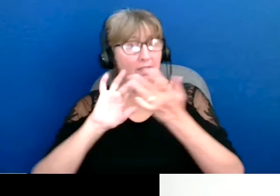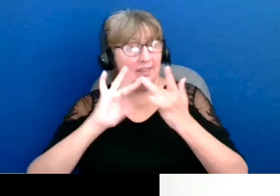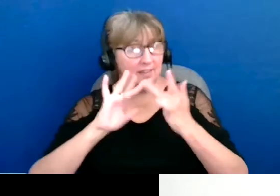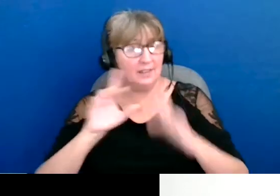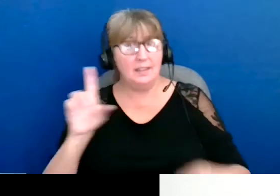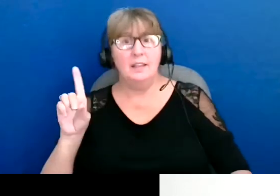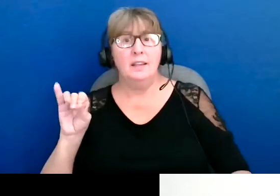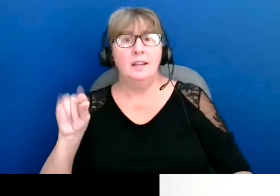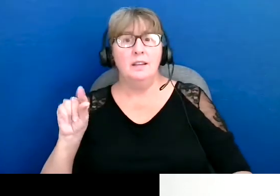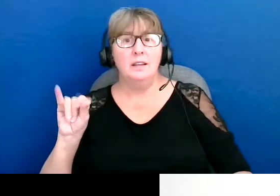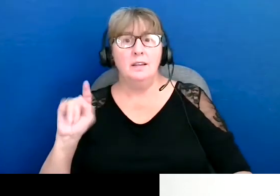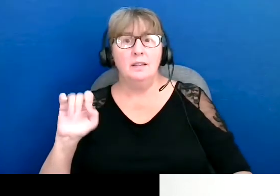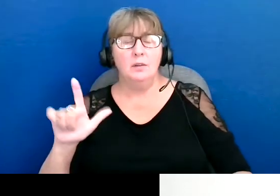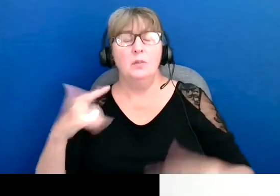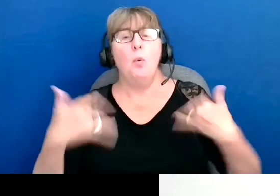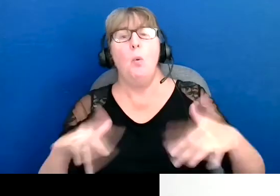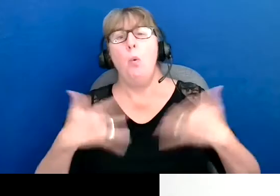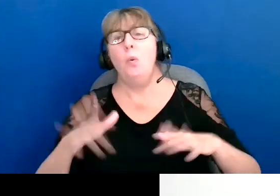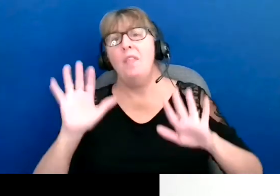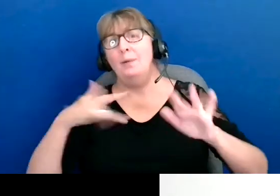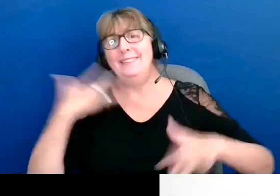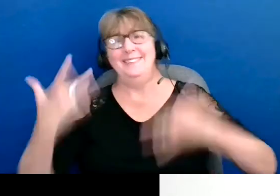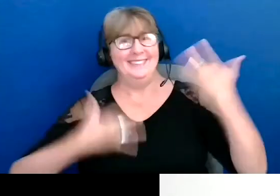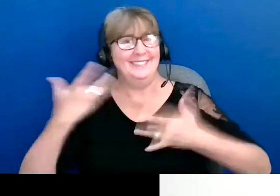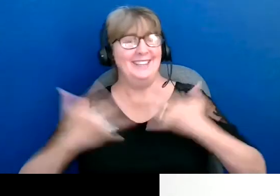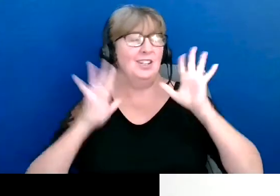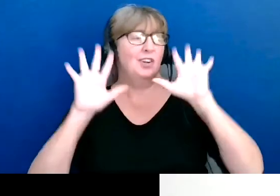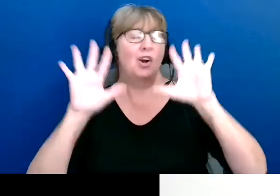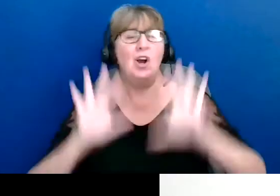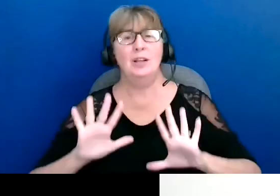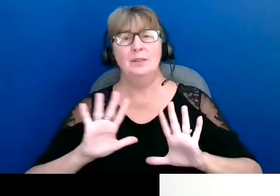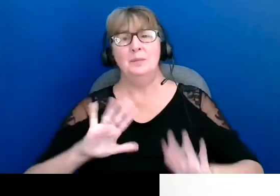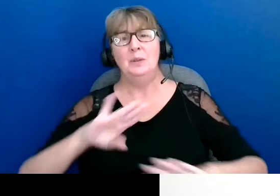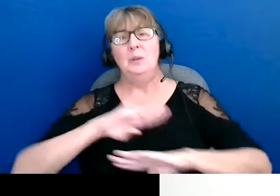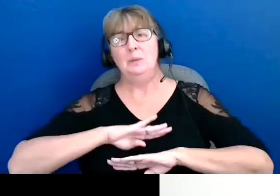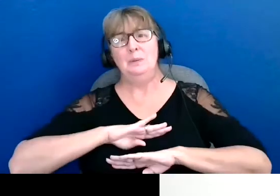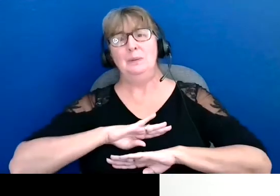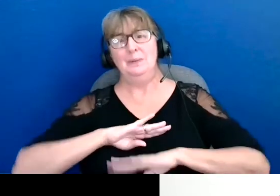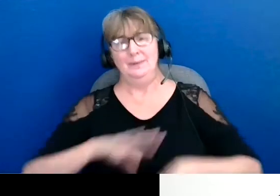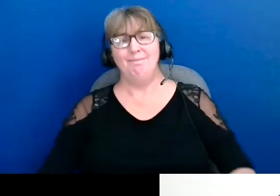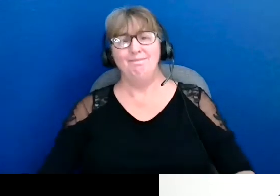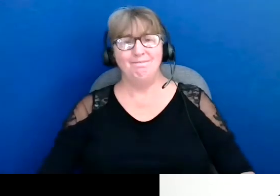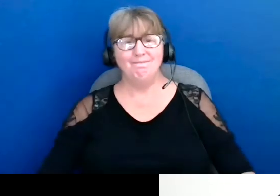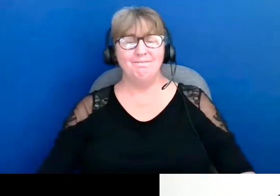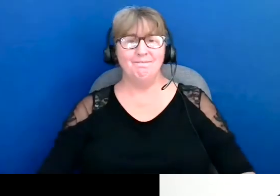was incredibly rewarding and exciting to help make history like that.